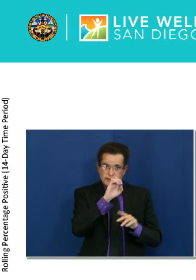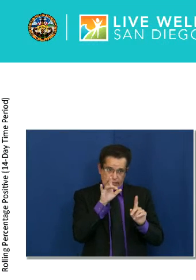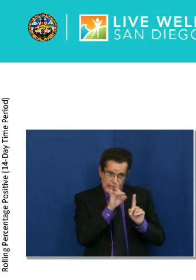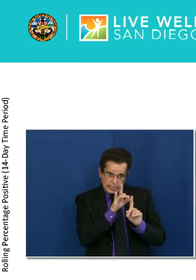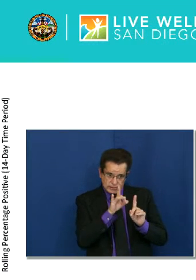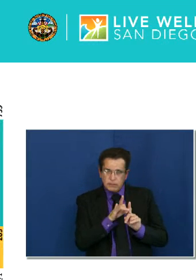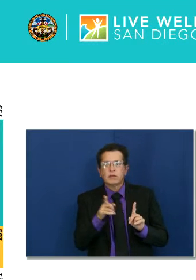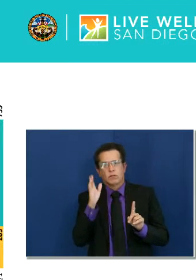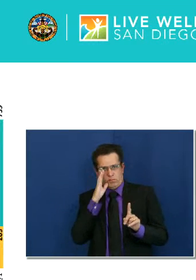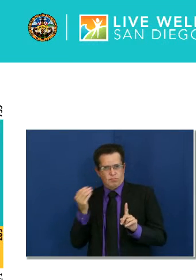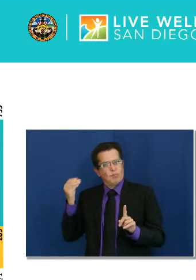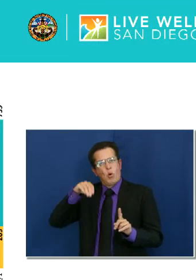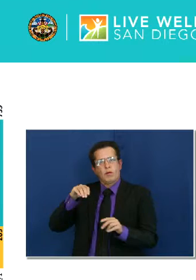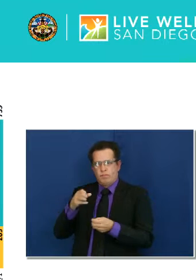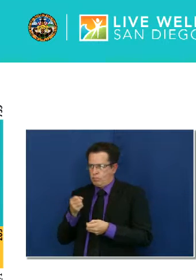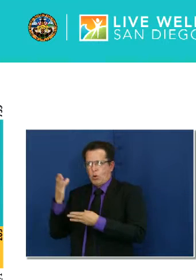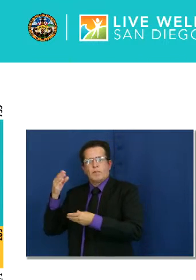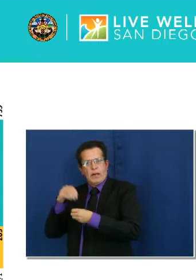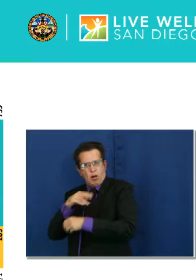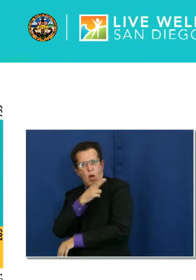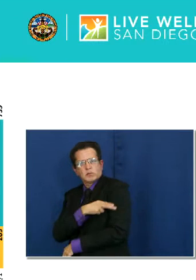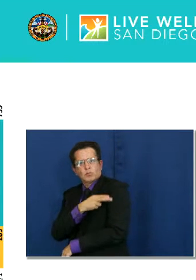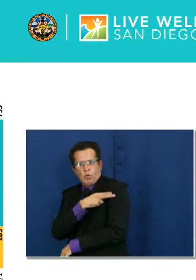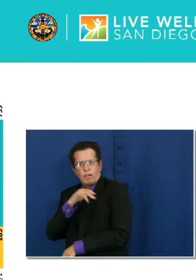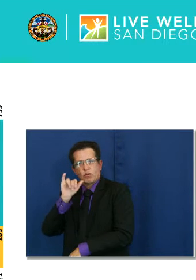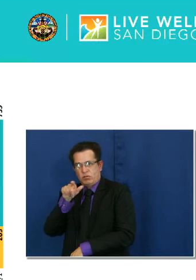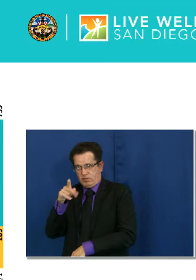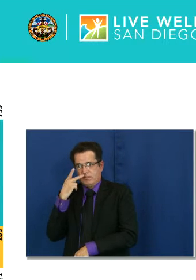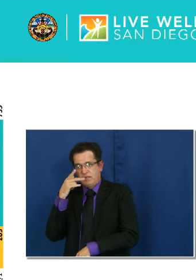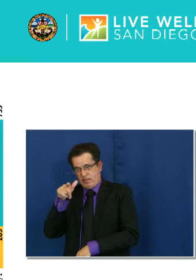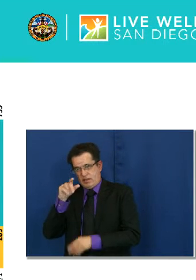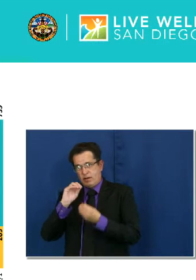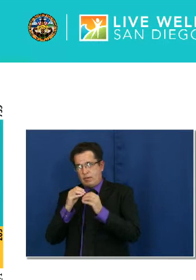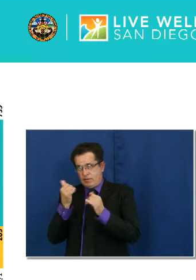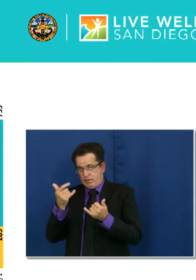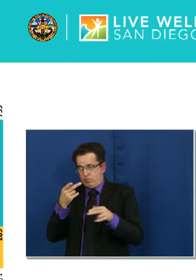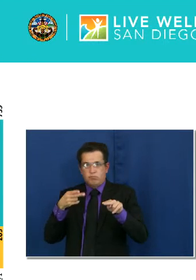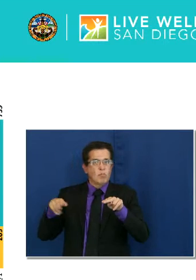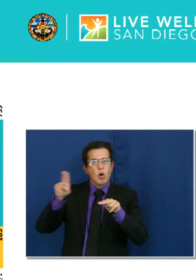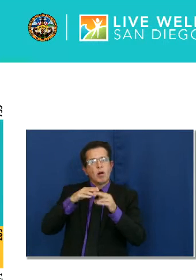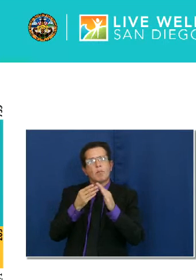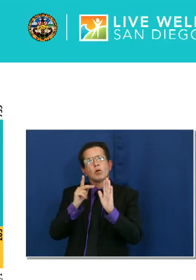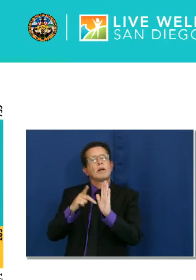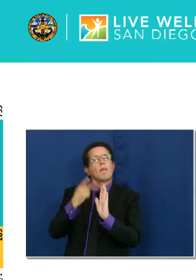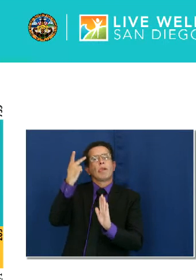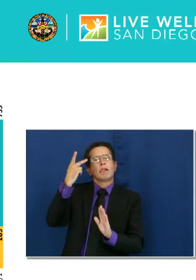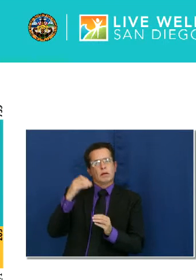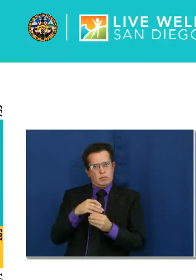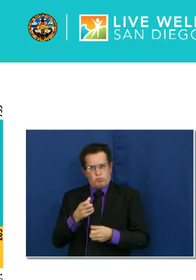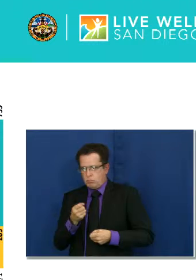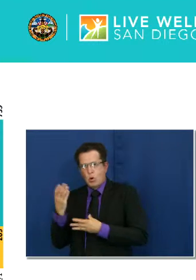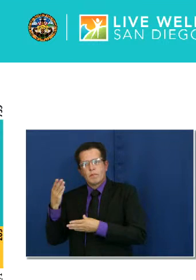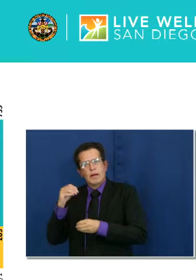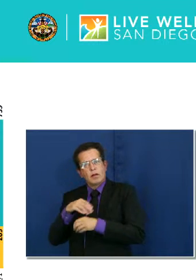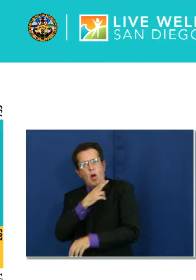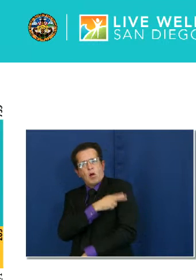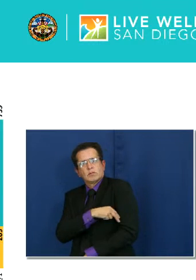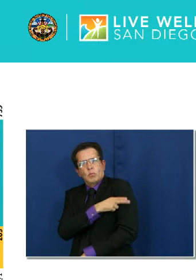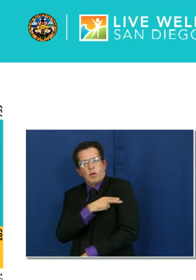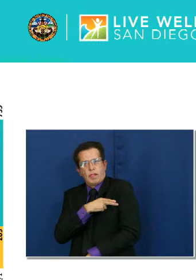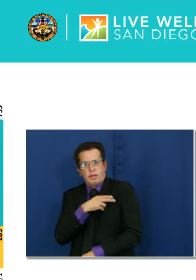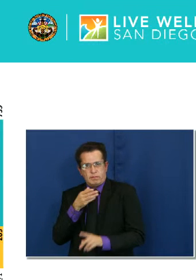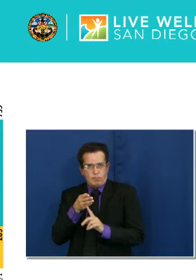in hospitalizations, which you can see reflected here. We have seen almost a doubling in hospitalizations from the highest point we